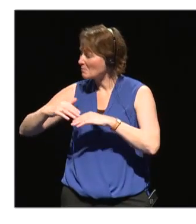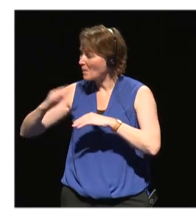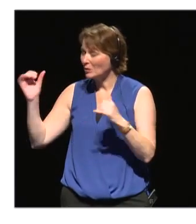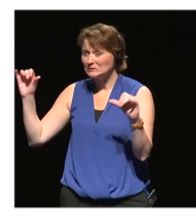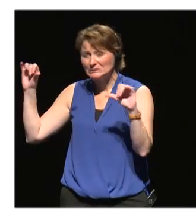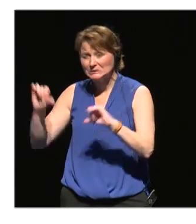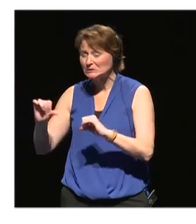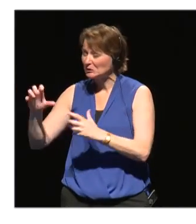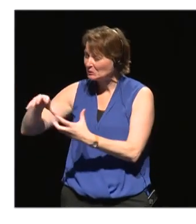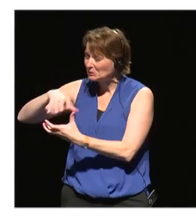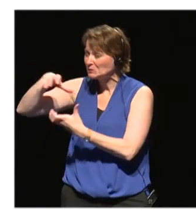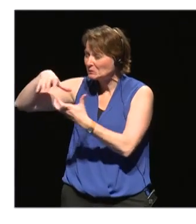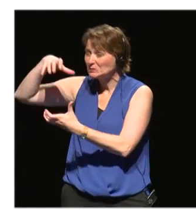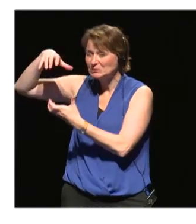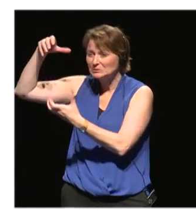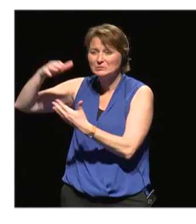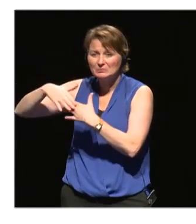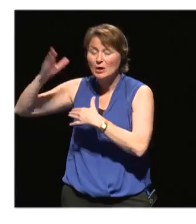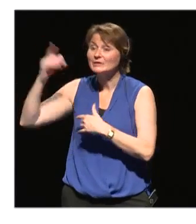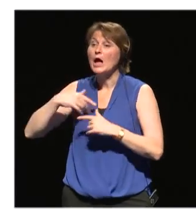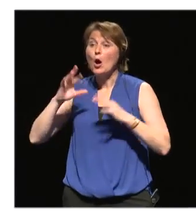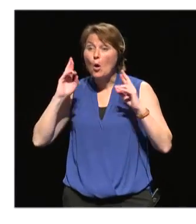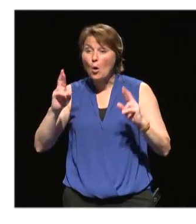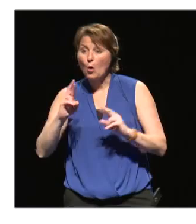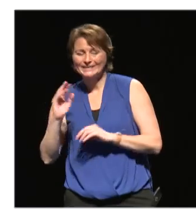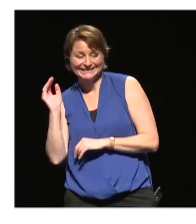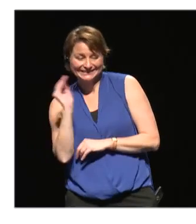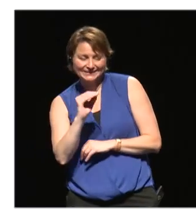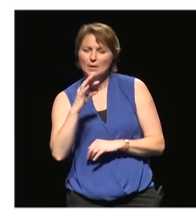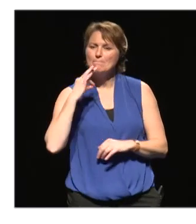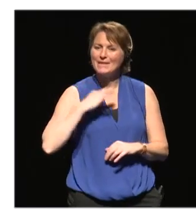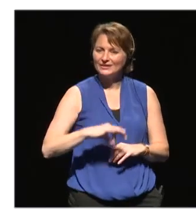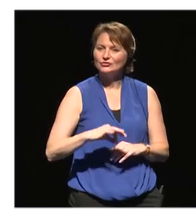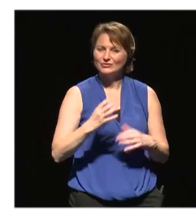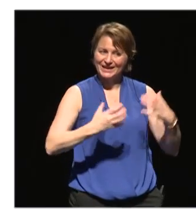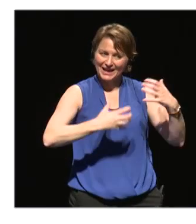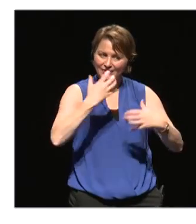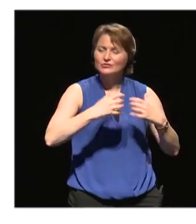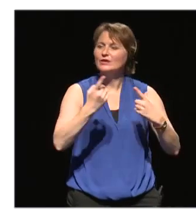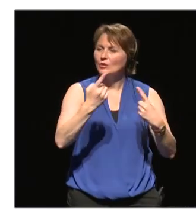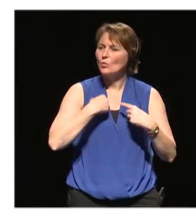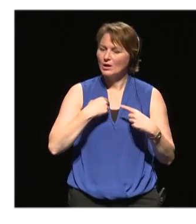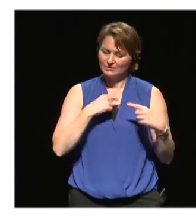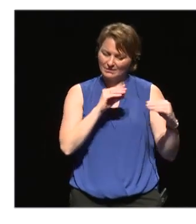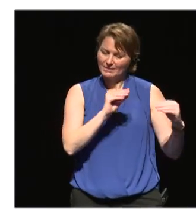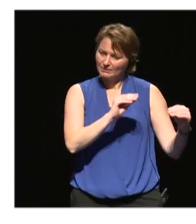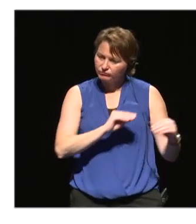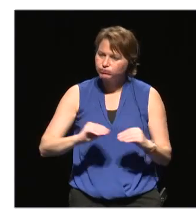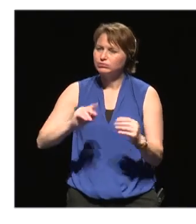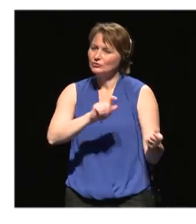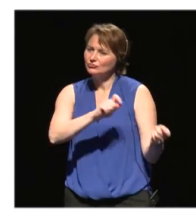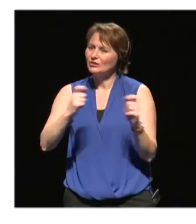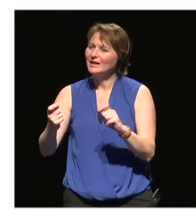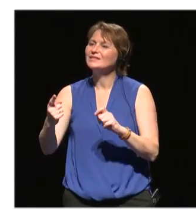We hope that they will turn to the ministries of industry and invest in transformation, the transformation of energy, for example, that is used by